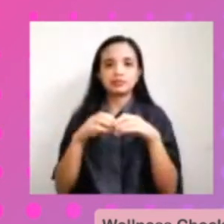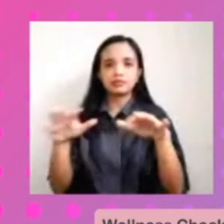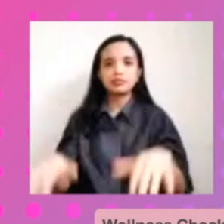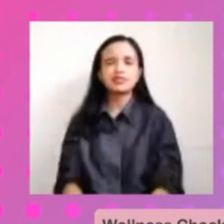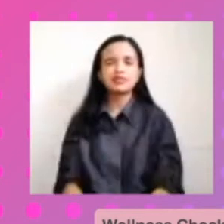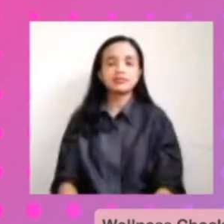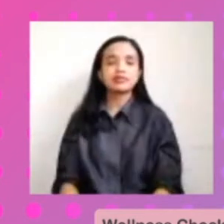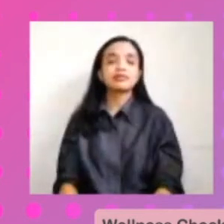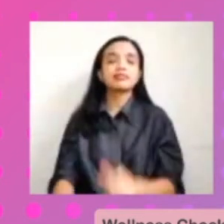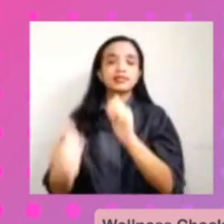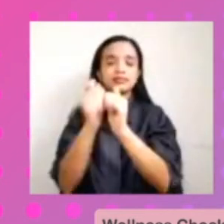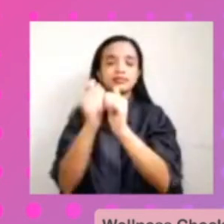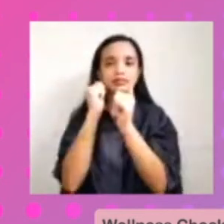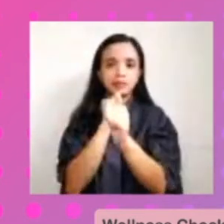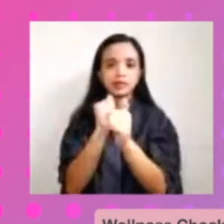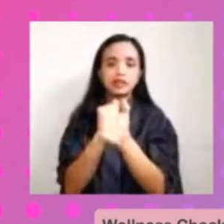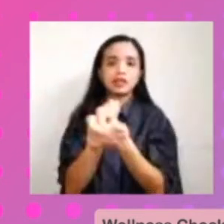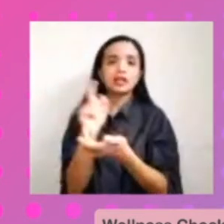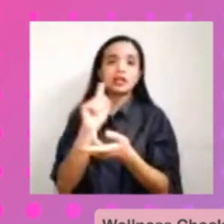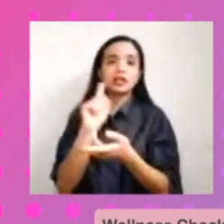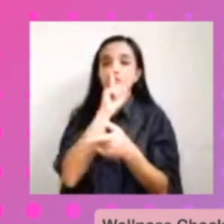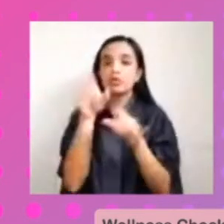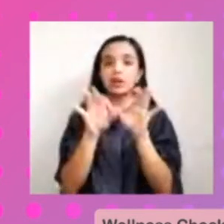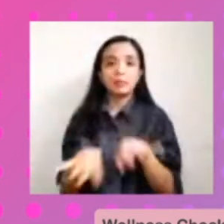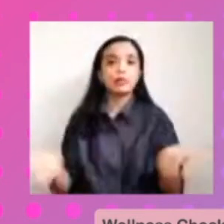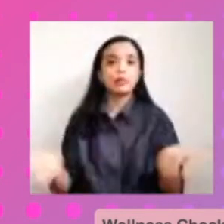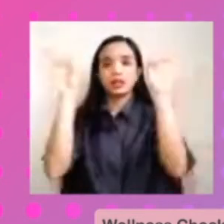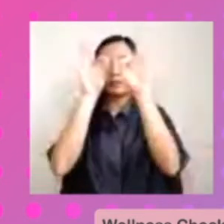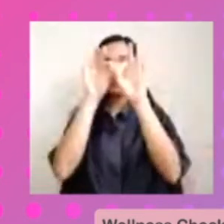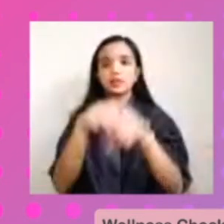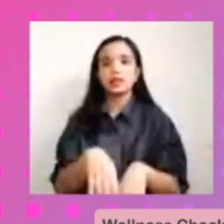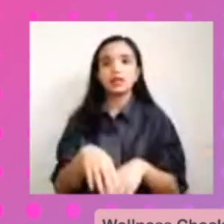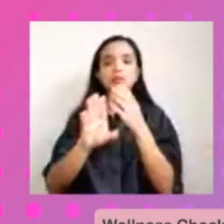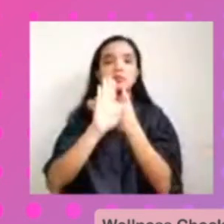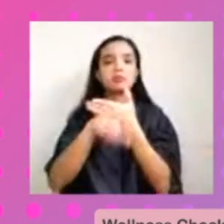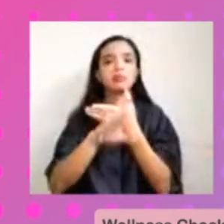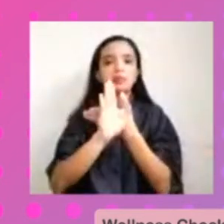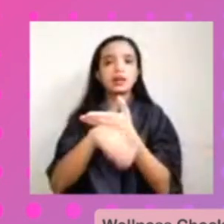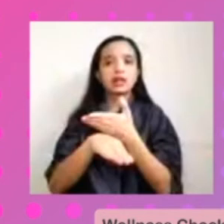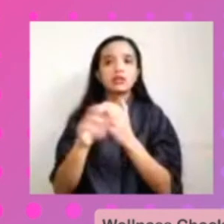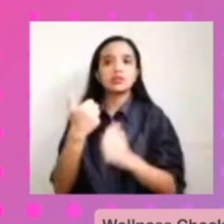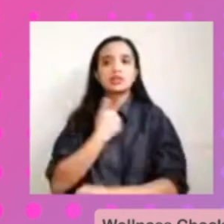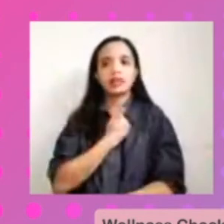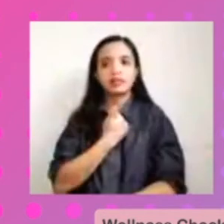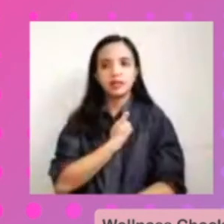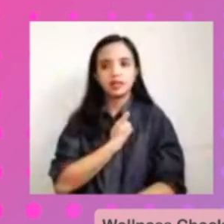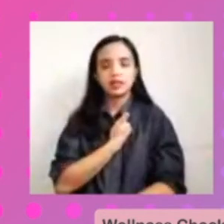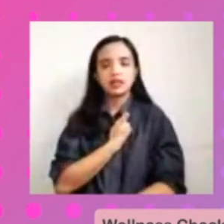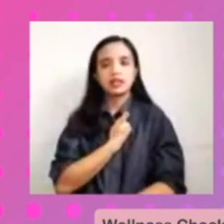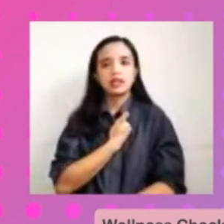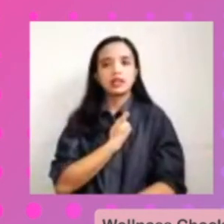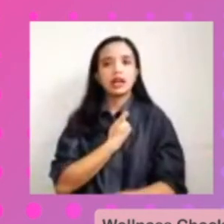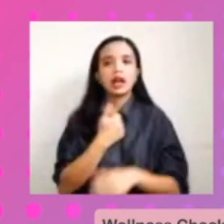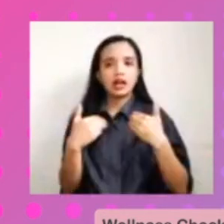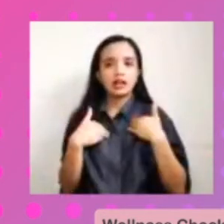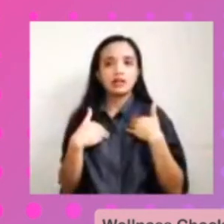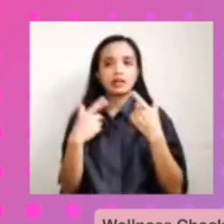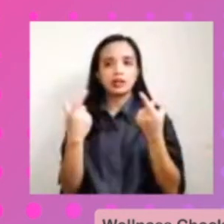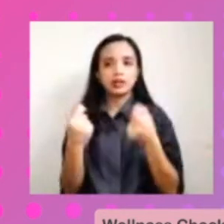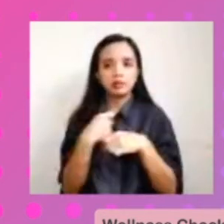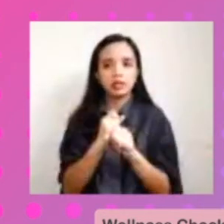which we actually concretize the mission that we are called to. Diba? What we are called to in